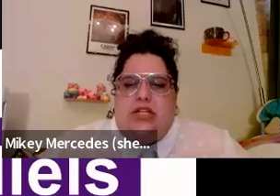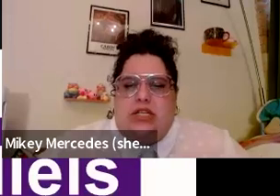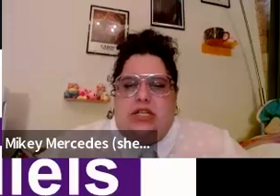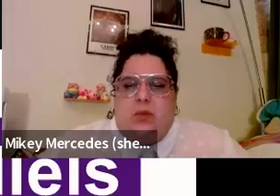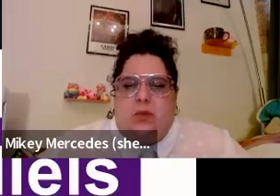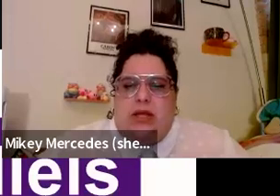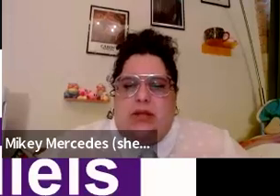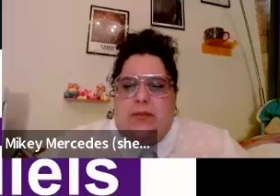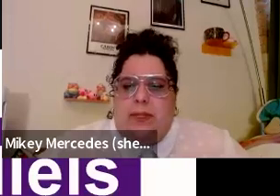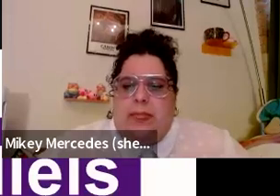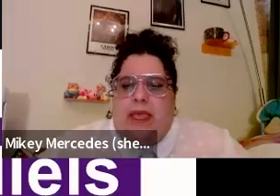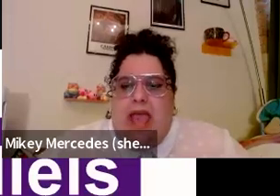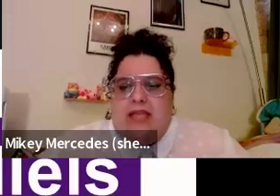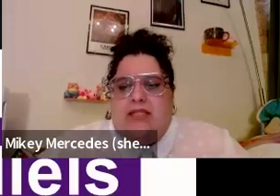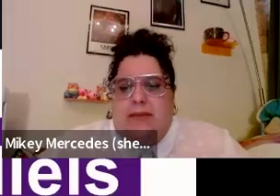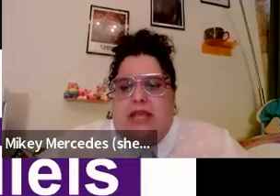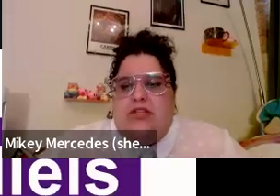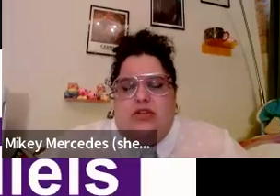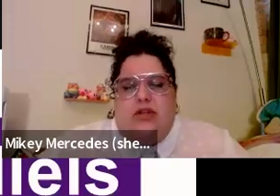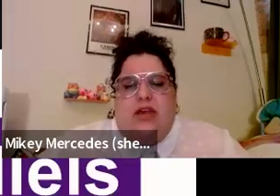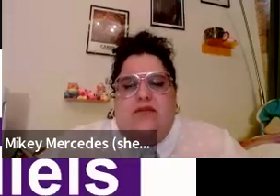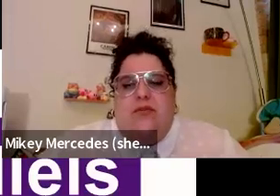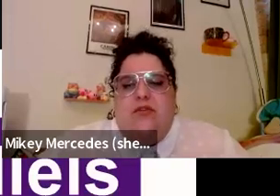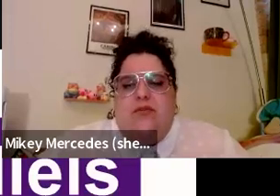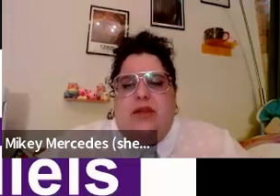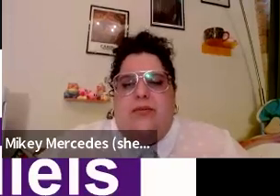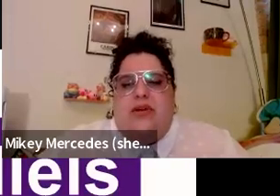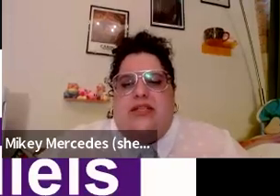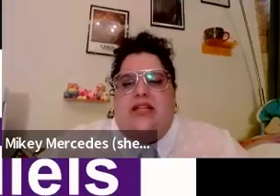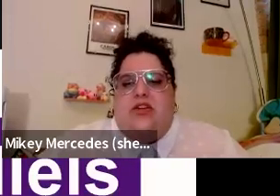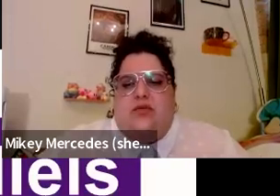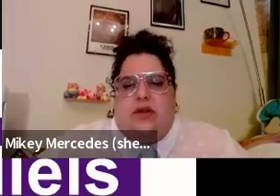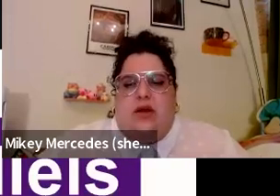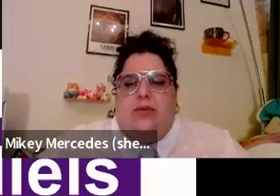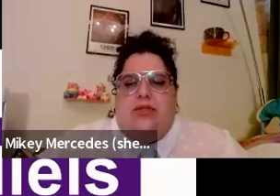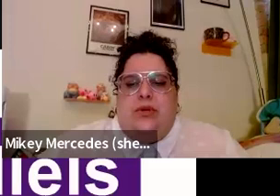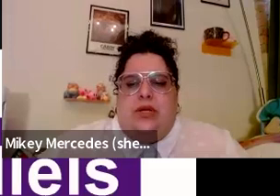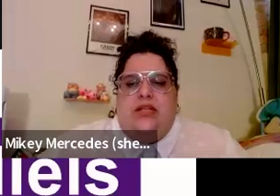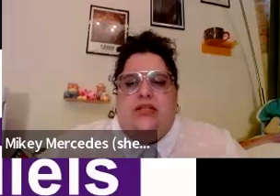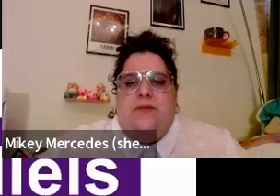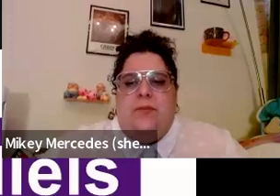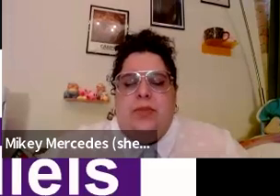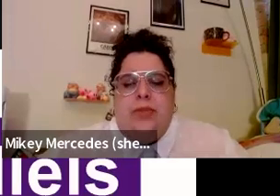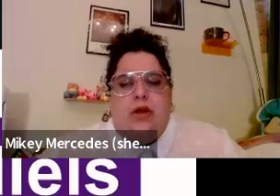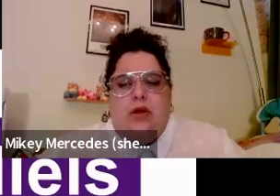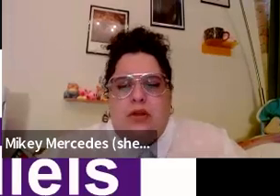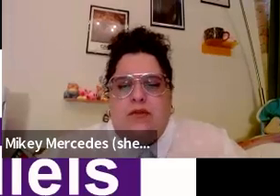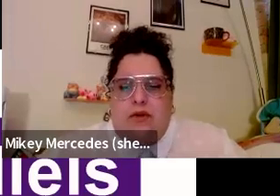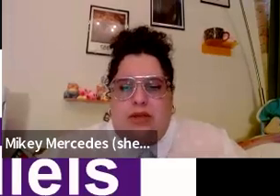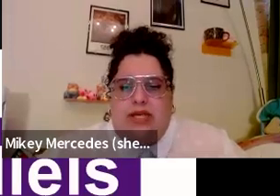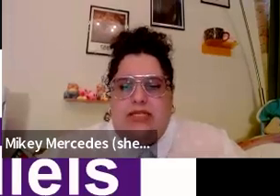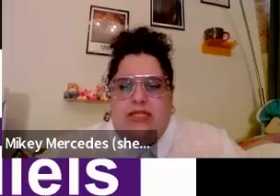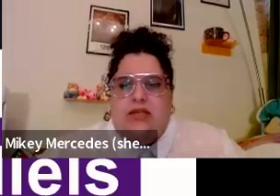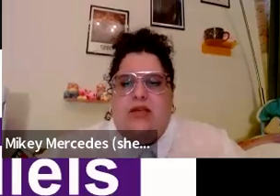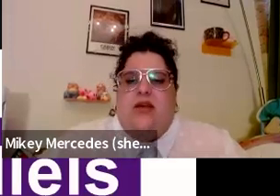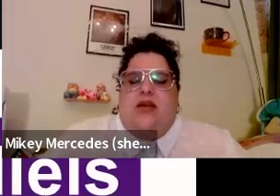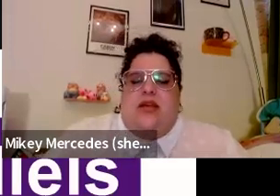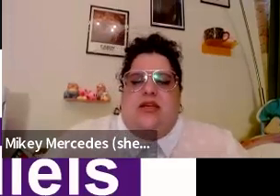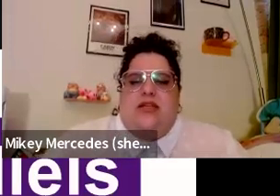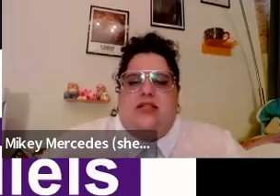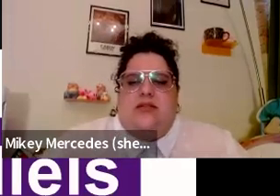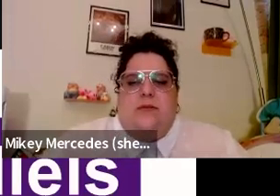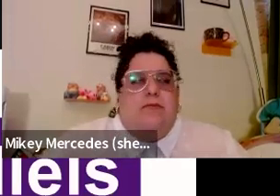other racialized folks, and also disabled folks, and the specific ways that we experience